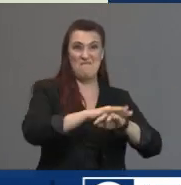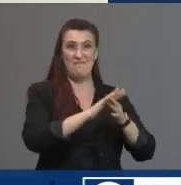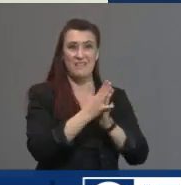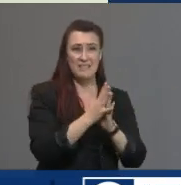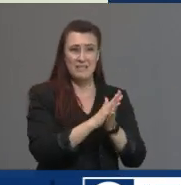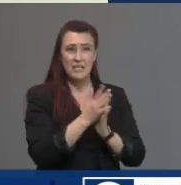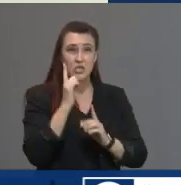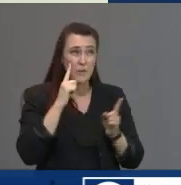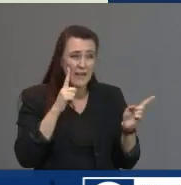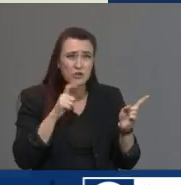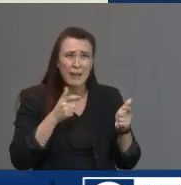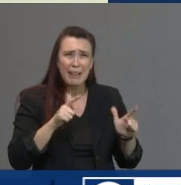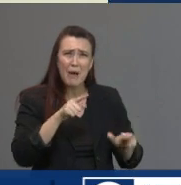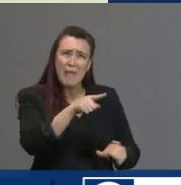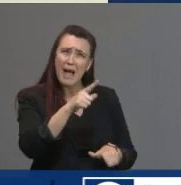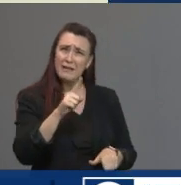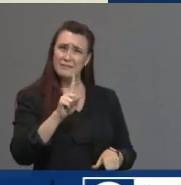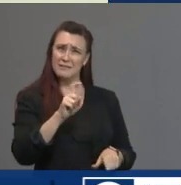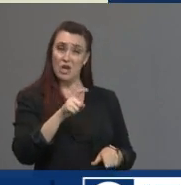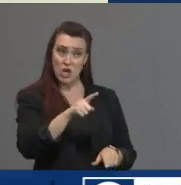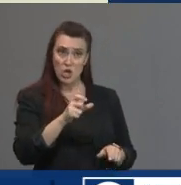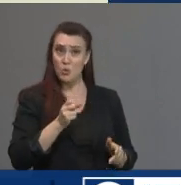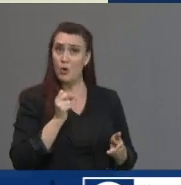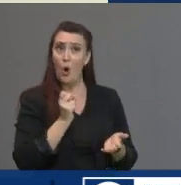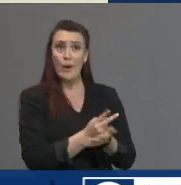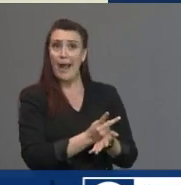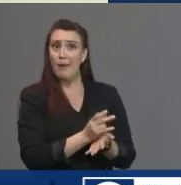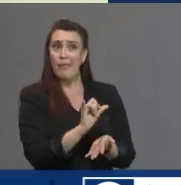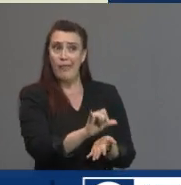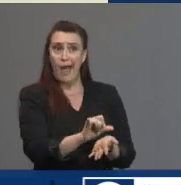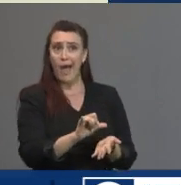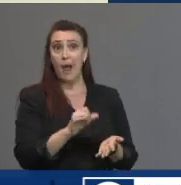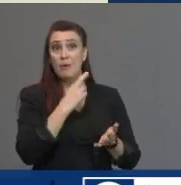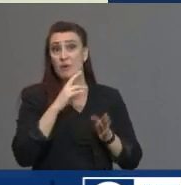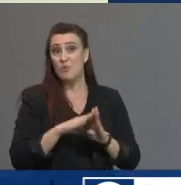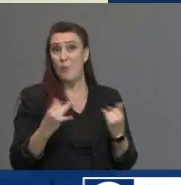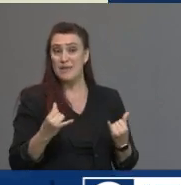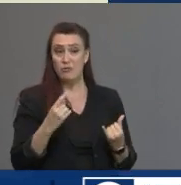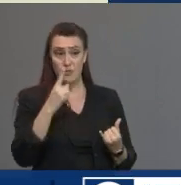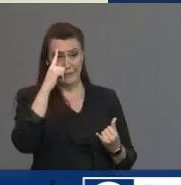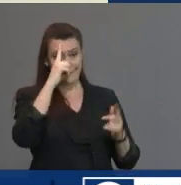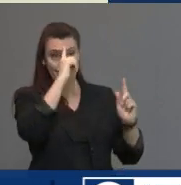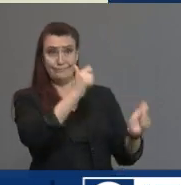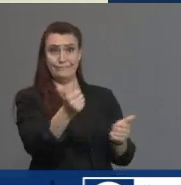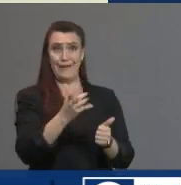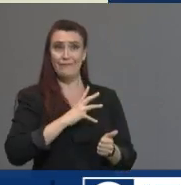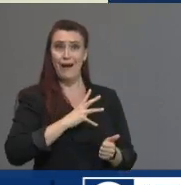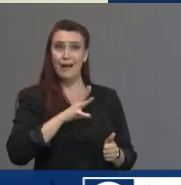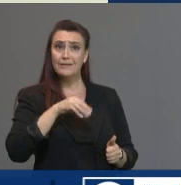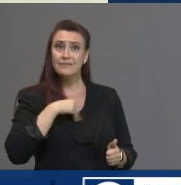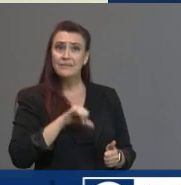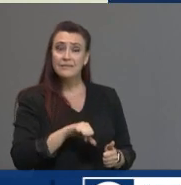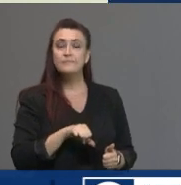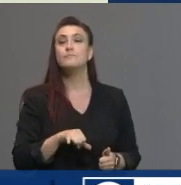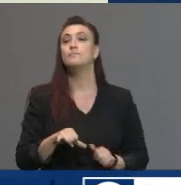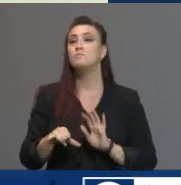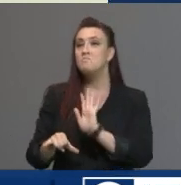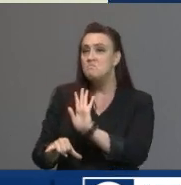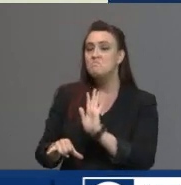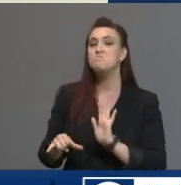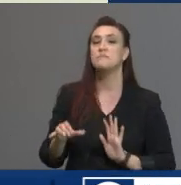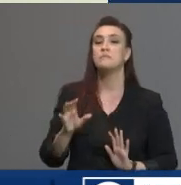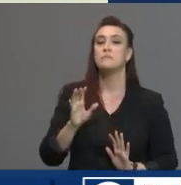you saw, should that have been allowed? And are you okay with this happening now that restaurants are opening up? I would say I want to thank